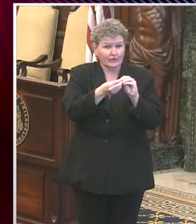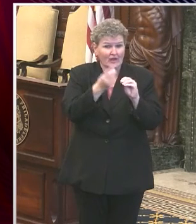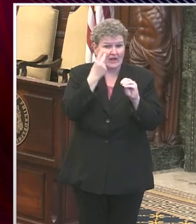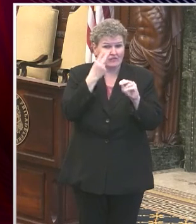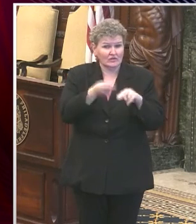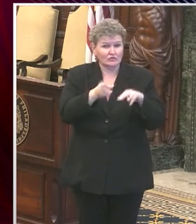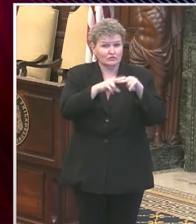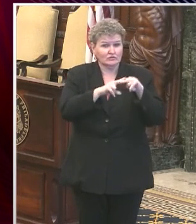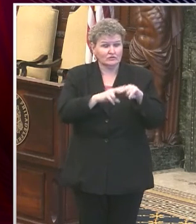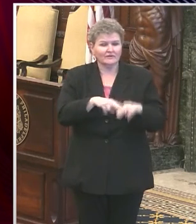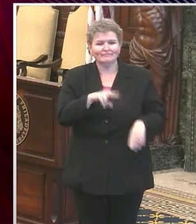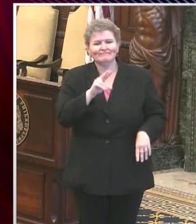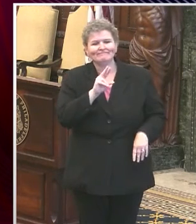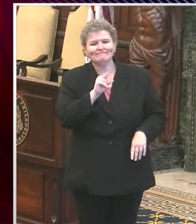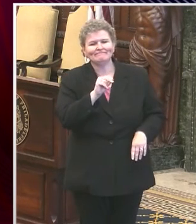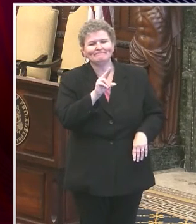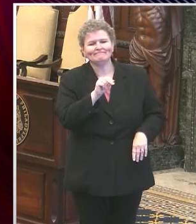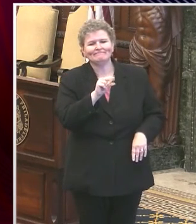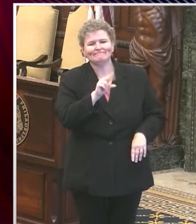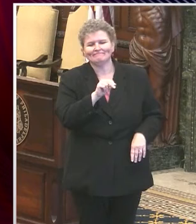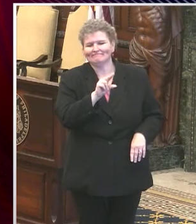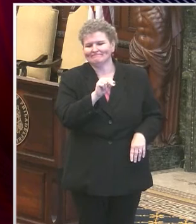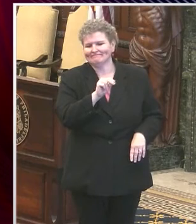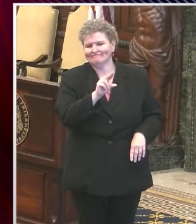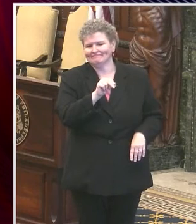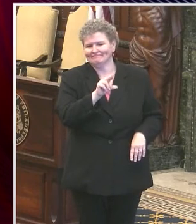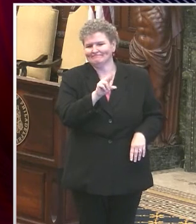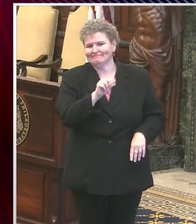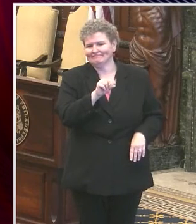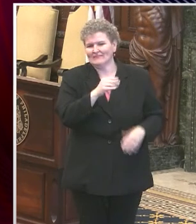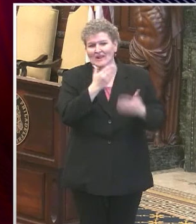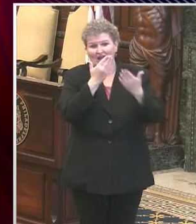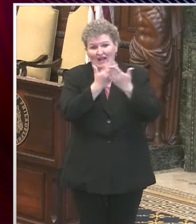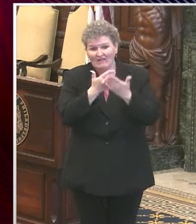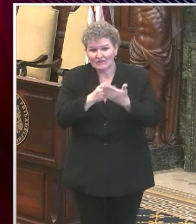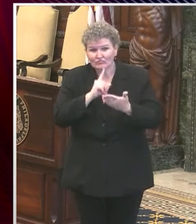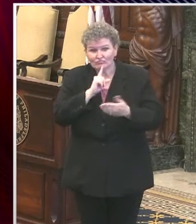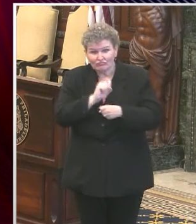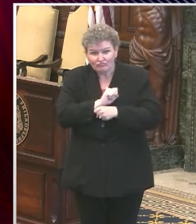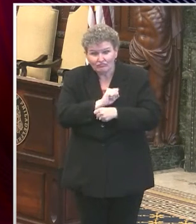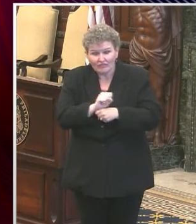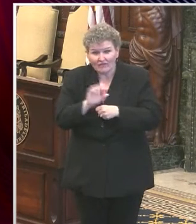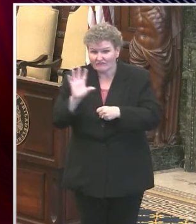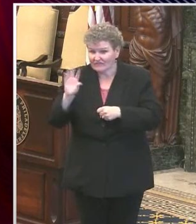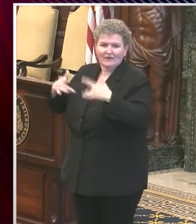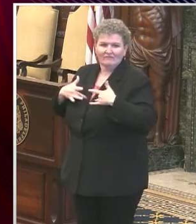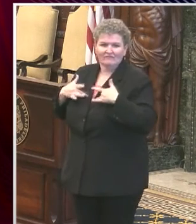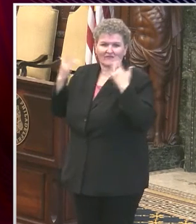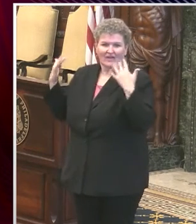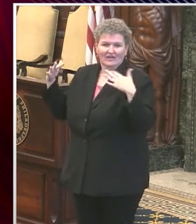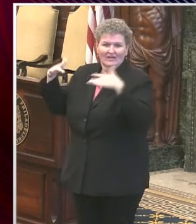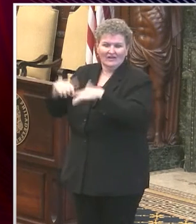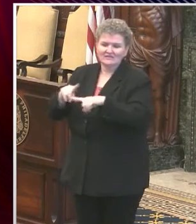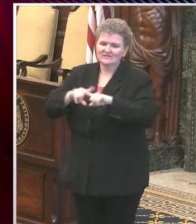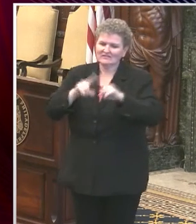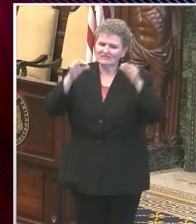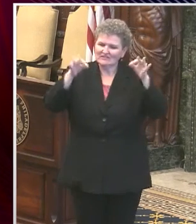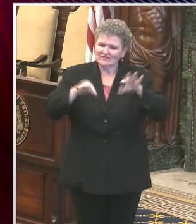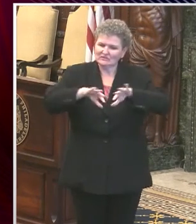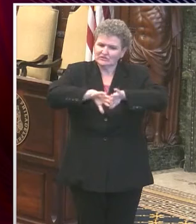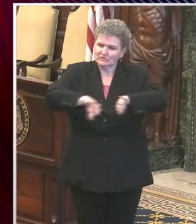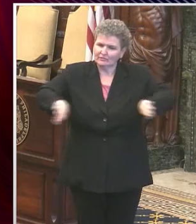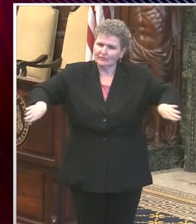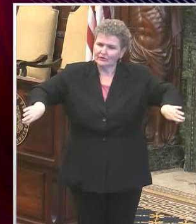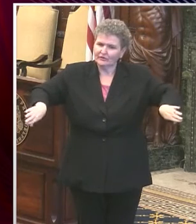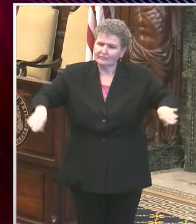so, no. It's really the likelihood that the evidence of spread elsewhere with the 50% rule and what our case counts are doing. So